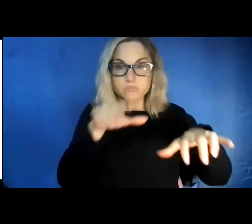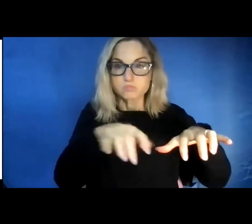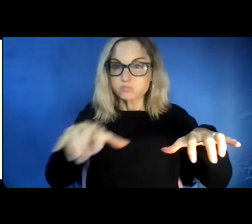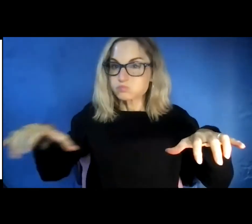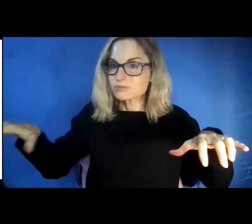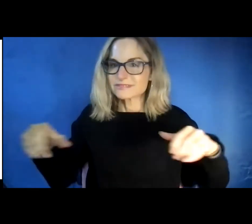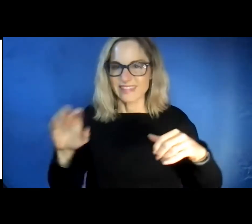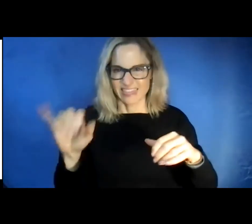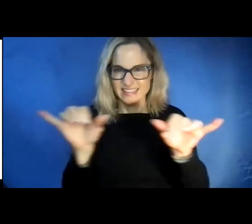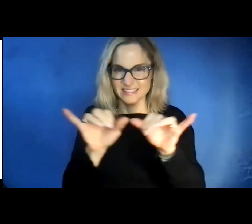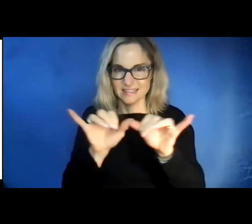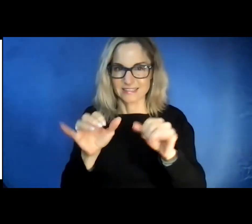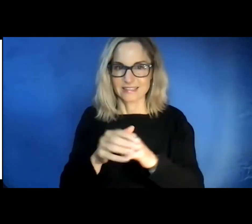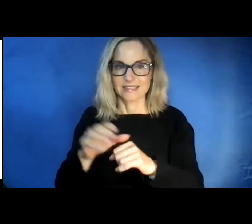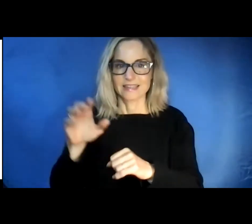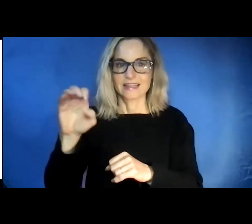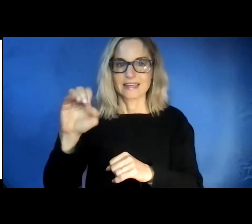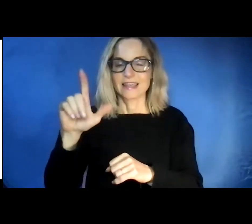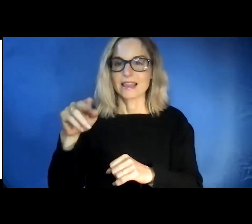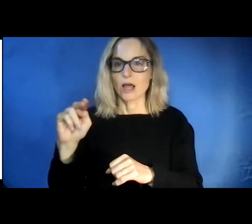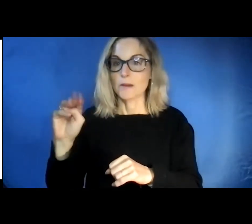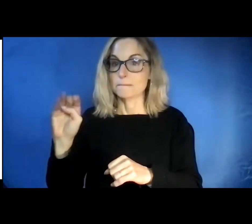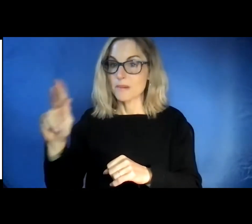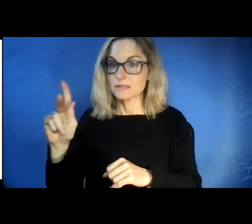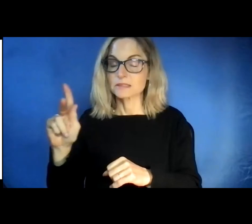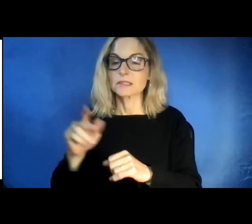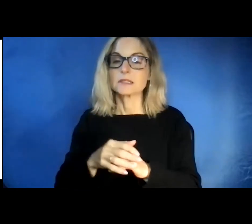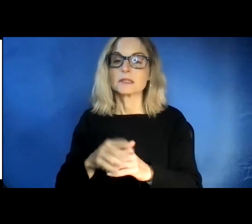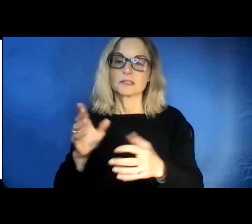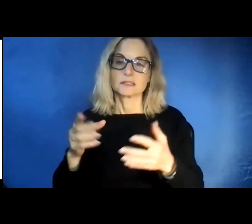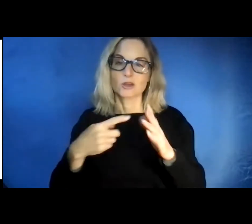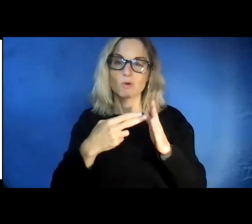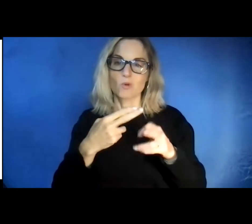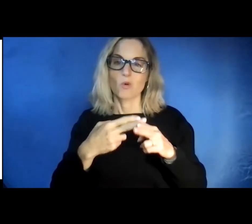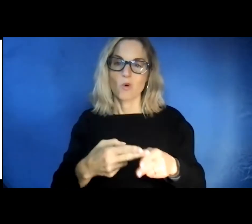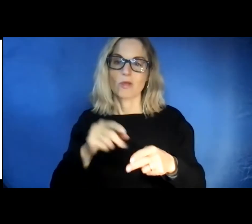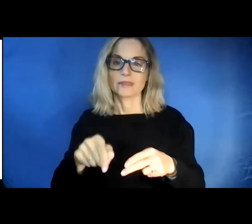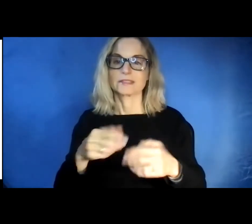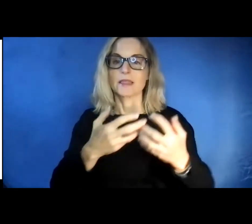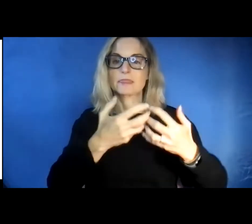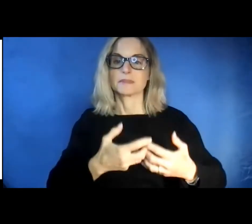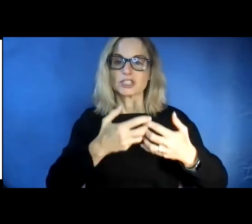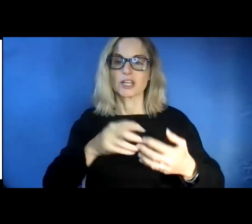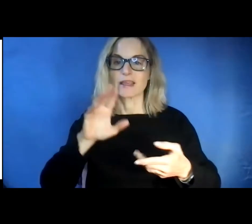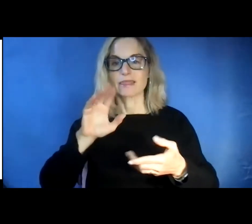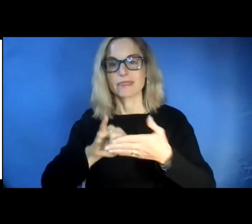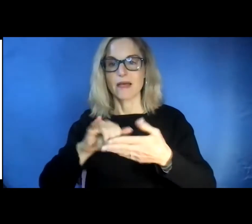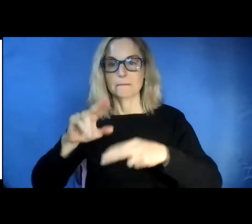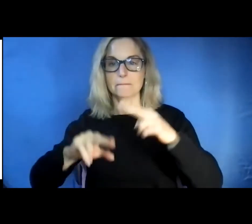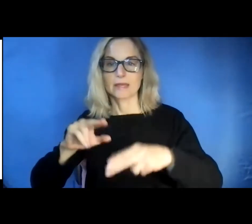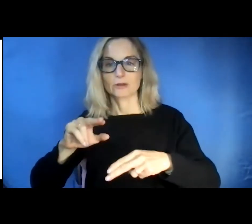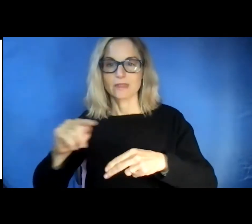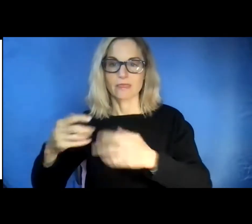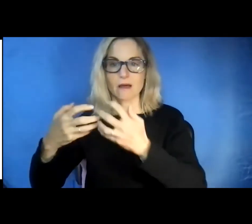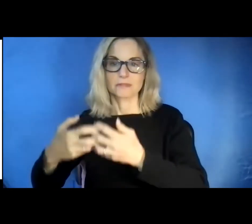Elon Musk, Tesla's co-founder and CEO, has referred to the Gigafactory as the machine that builds the machine, and it's all part of